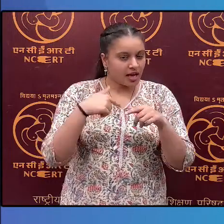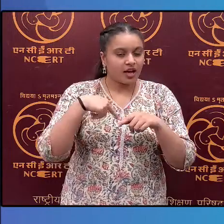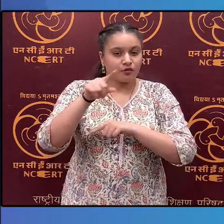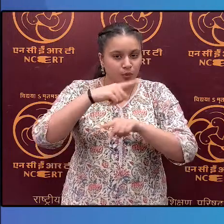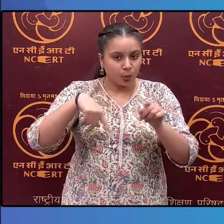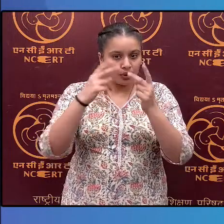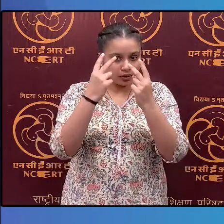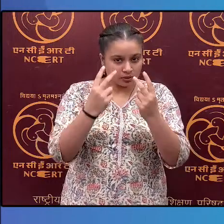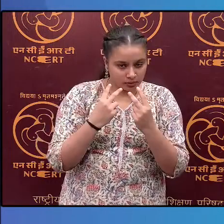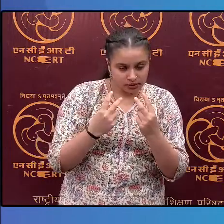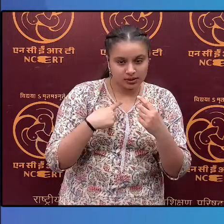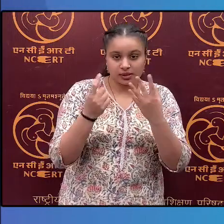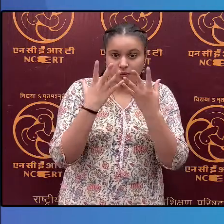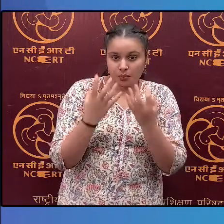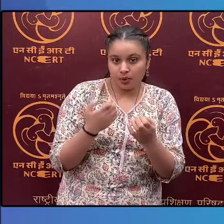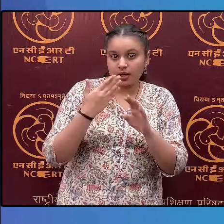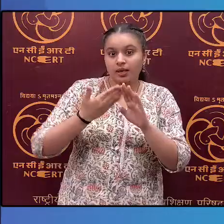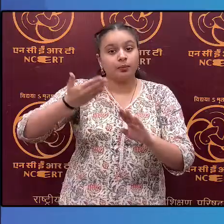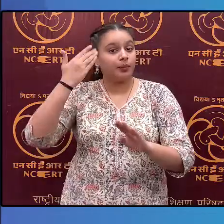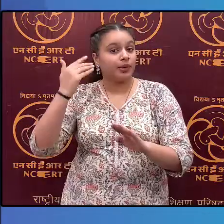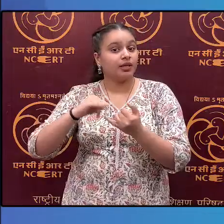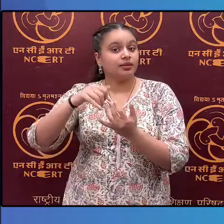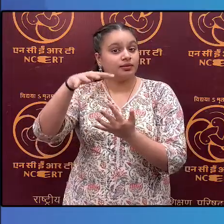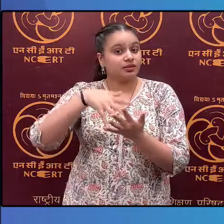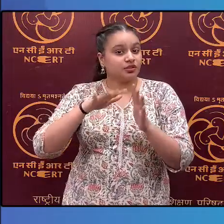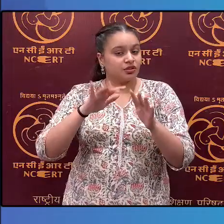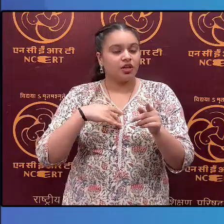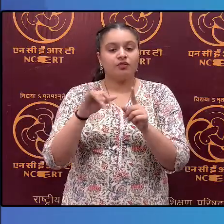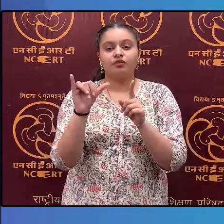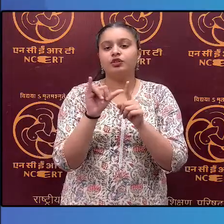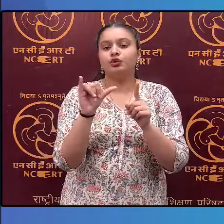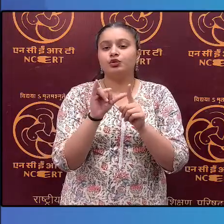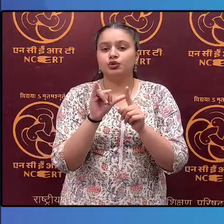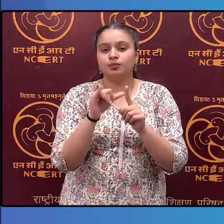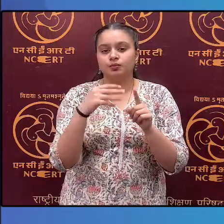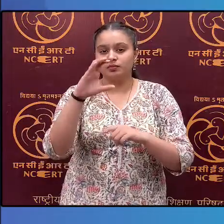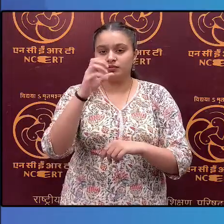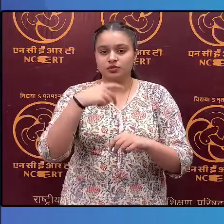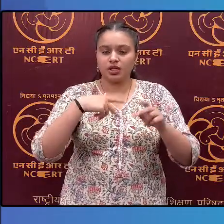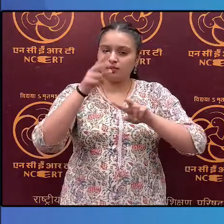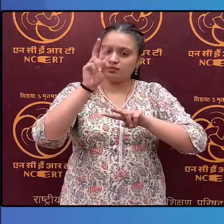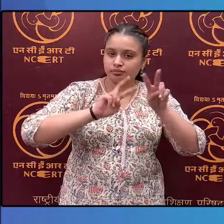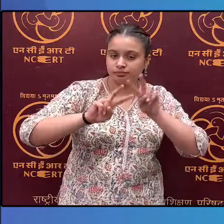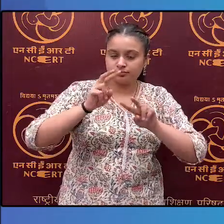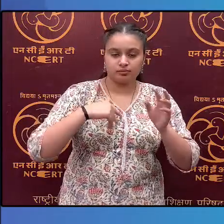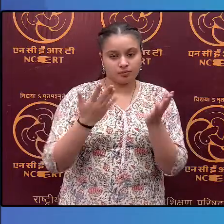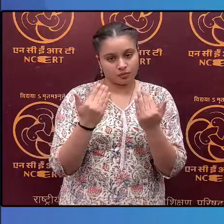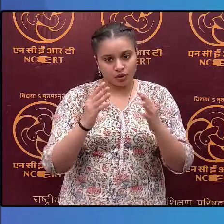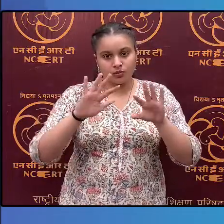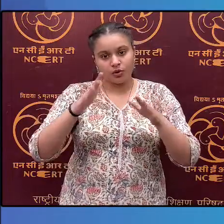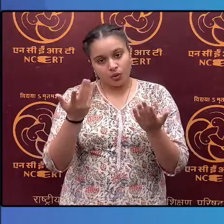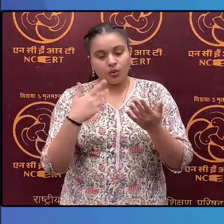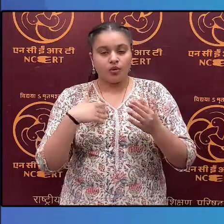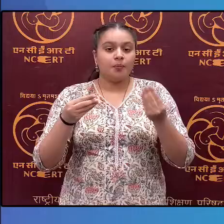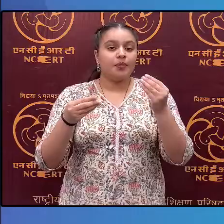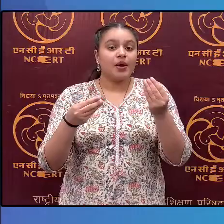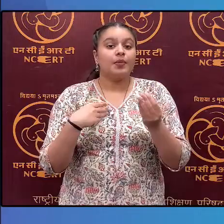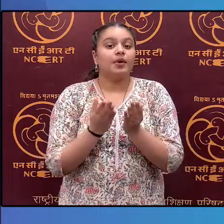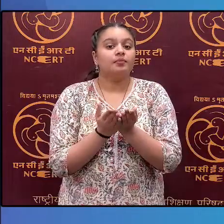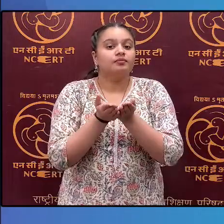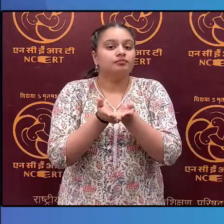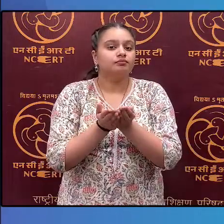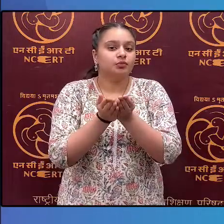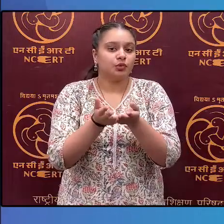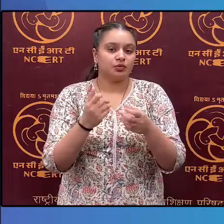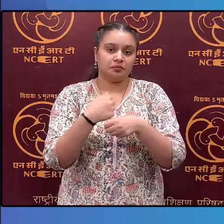that program or session, you have to explore our YouTube channel, and we all love making paper boards. And this is